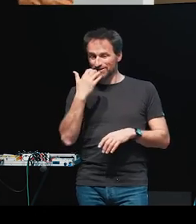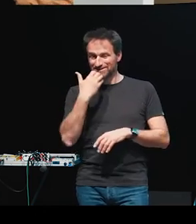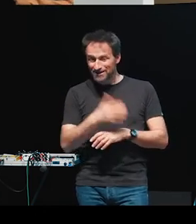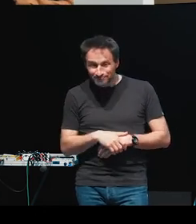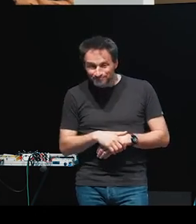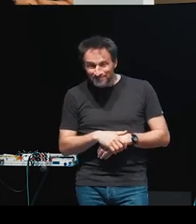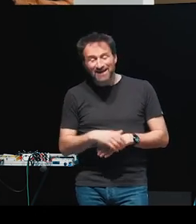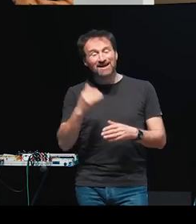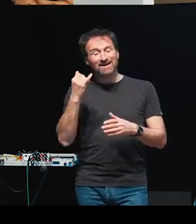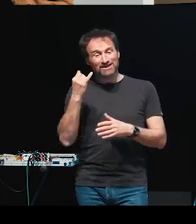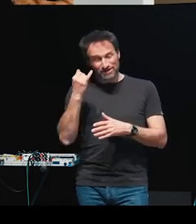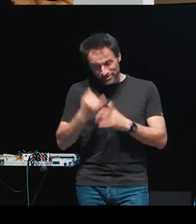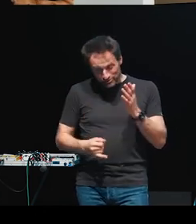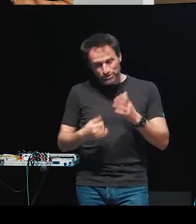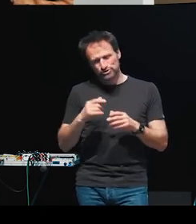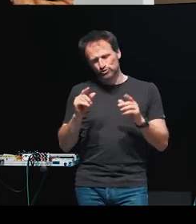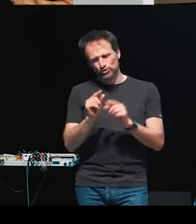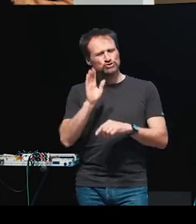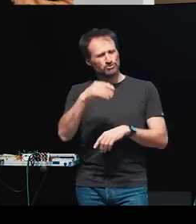Finally, a few words about myself.